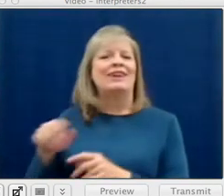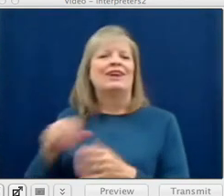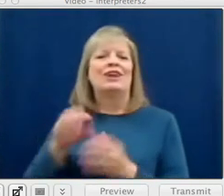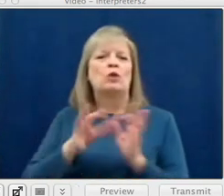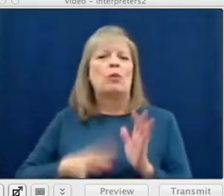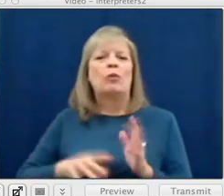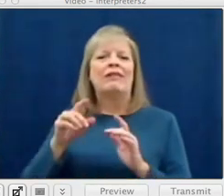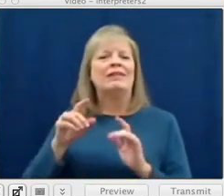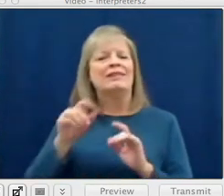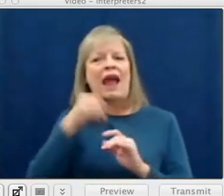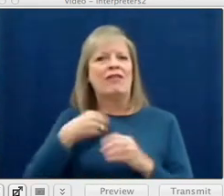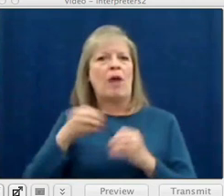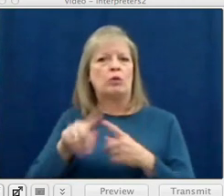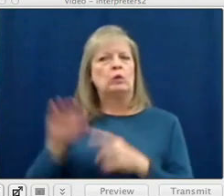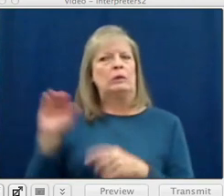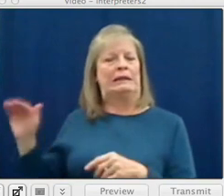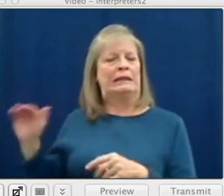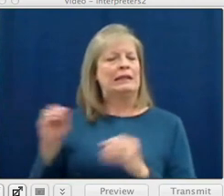questions to the students. Okay?